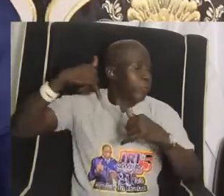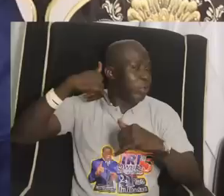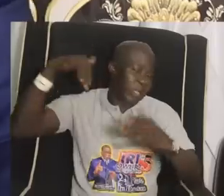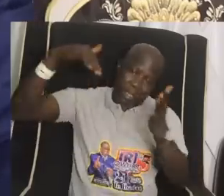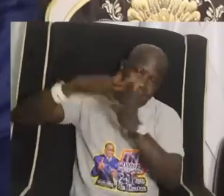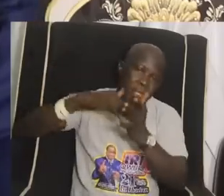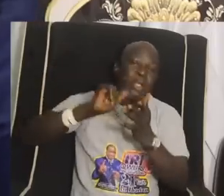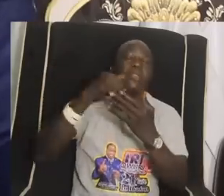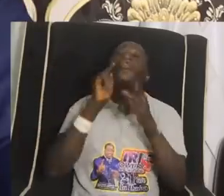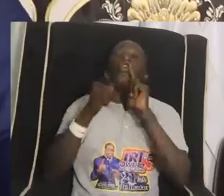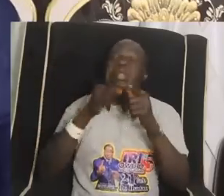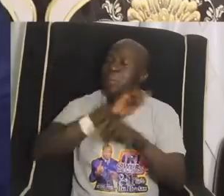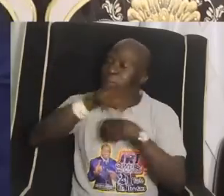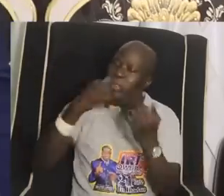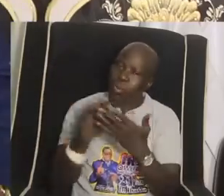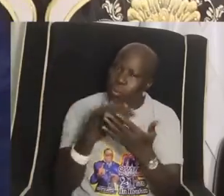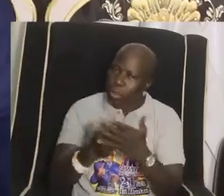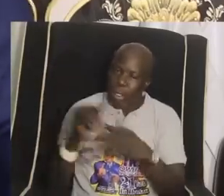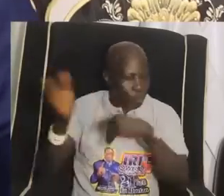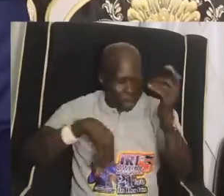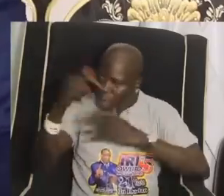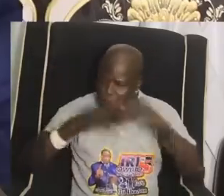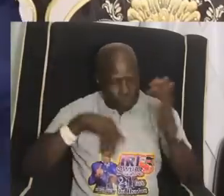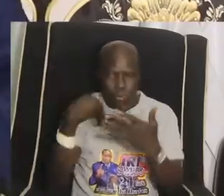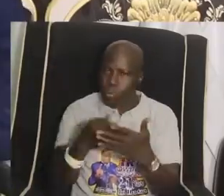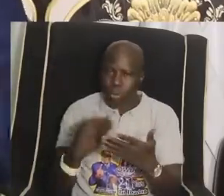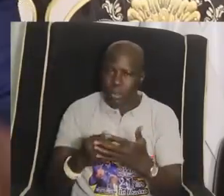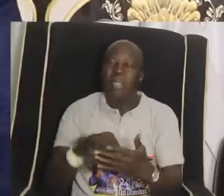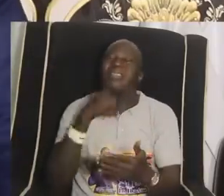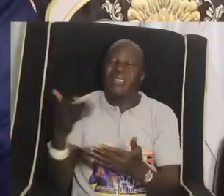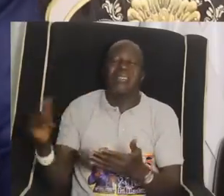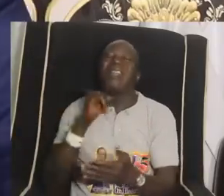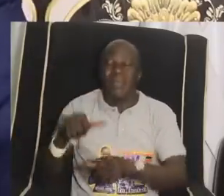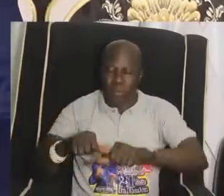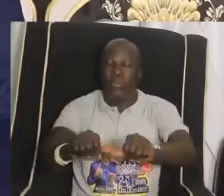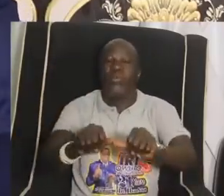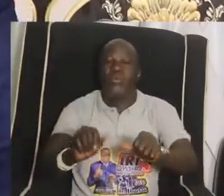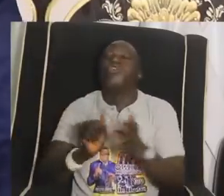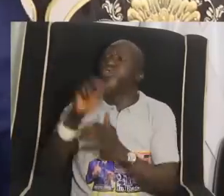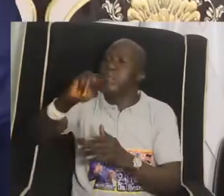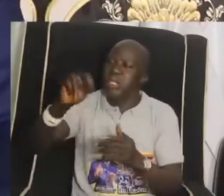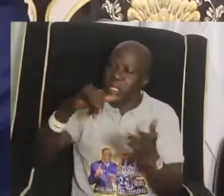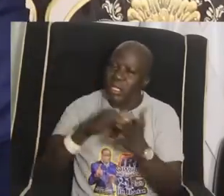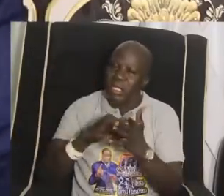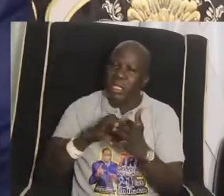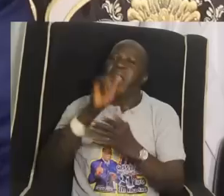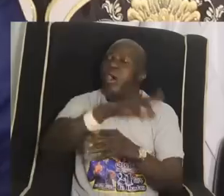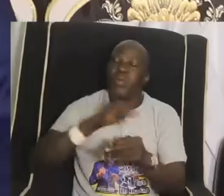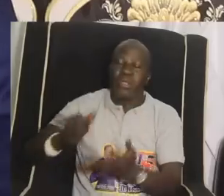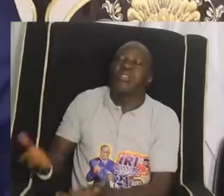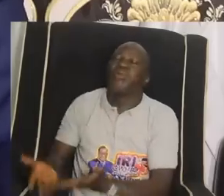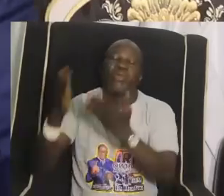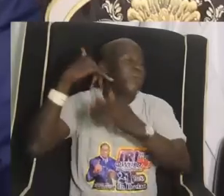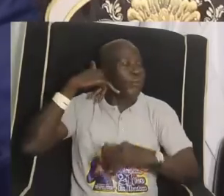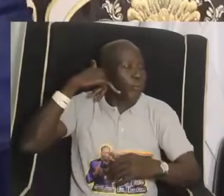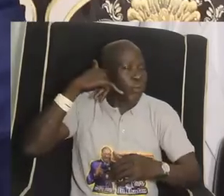all your food. Or your wallet alone. That is your war. Without money. It told the move. Yes, only lawyer. And the phone. Raise up your